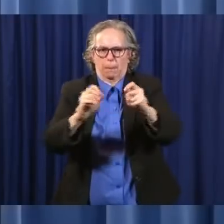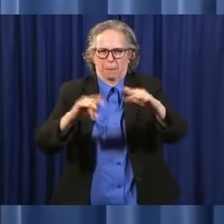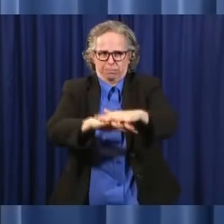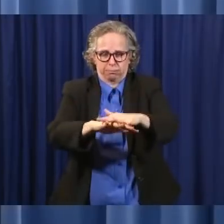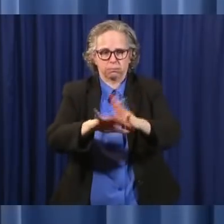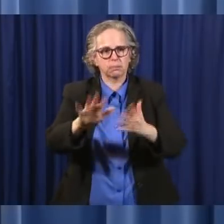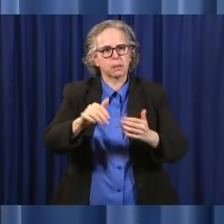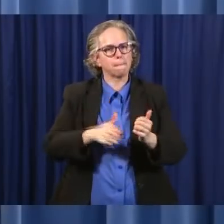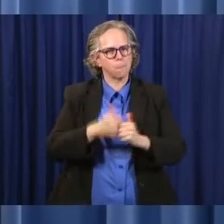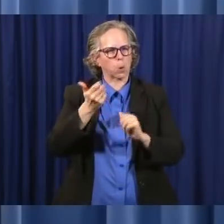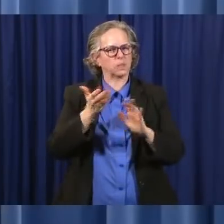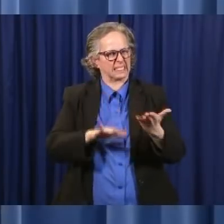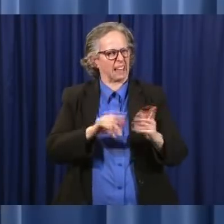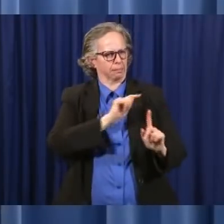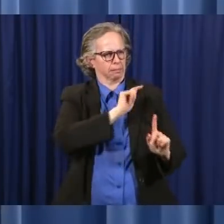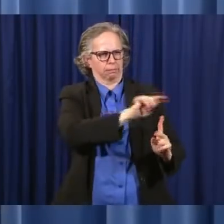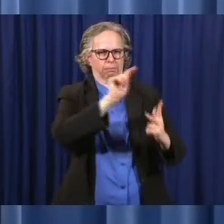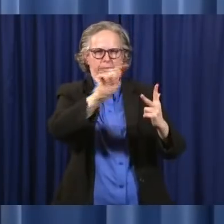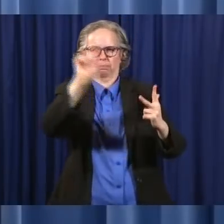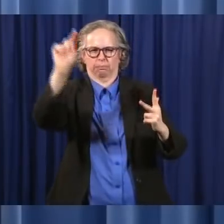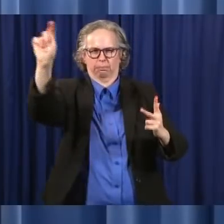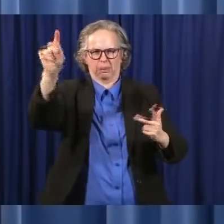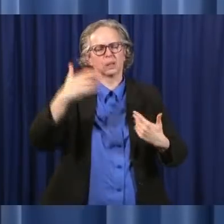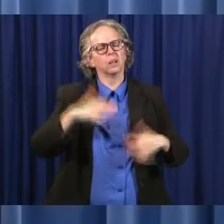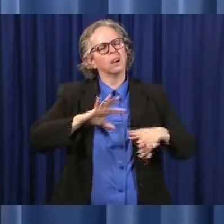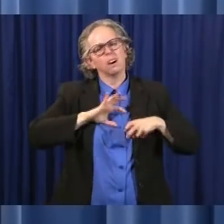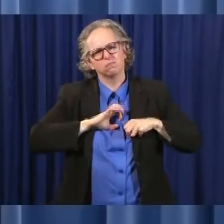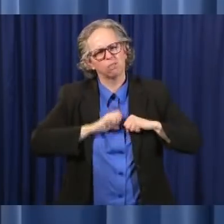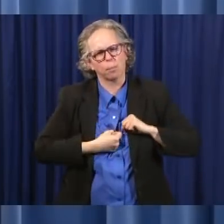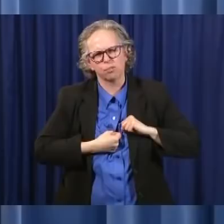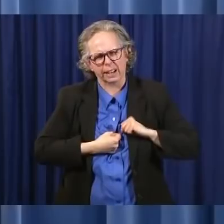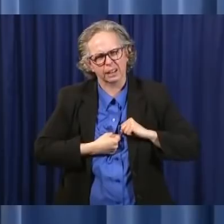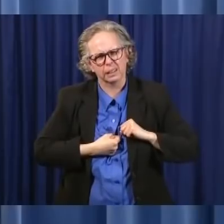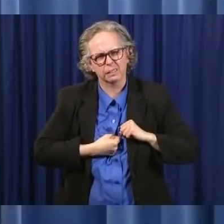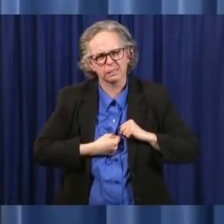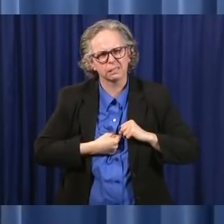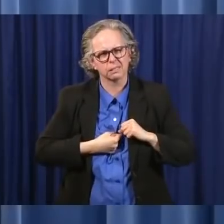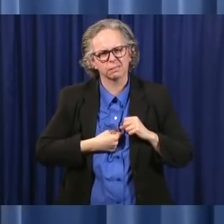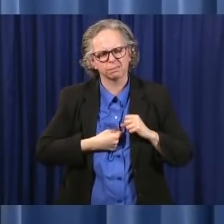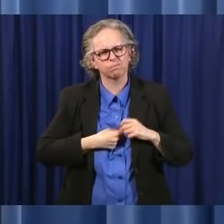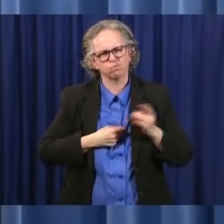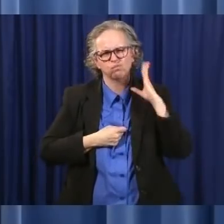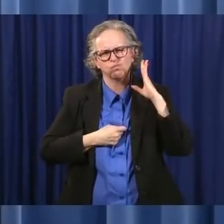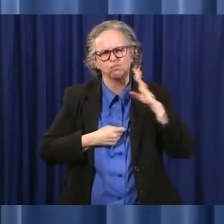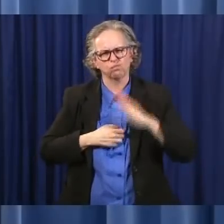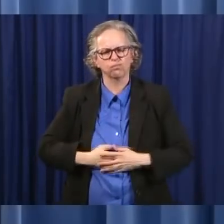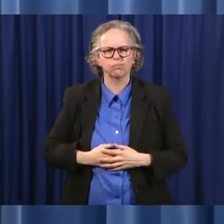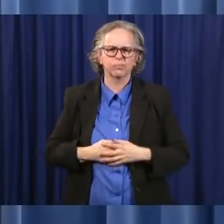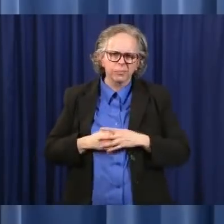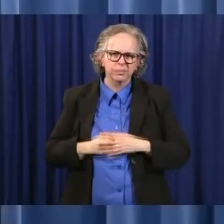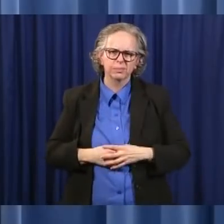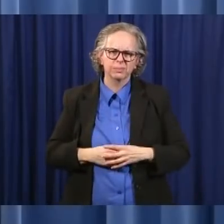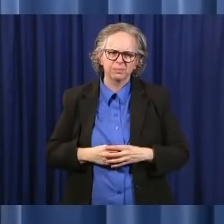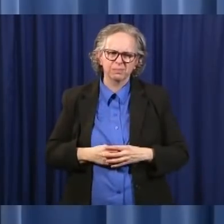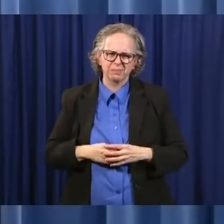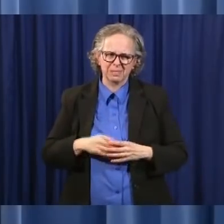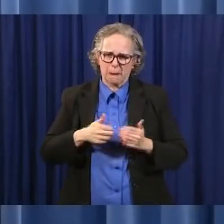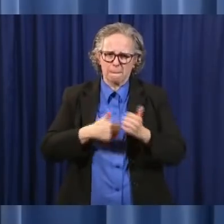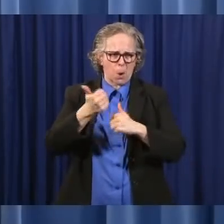those. And that pains us a great deal. most of us who've have